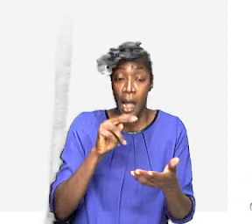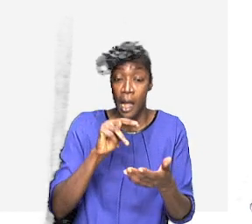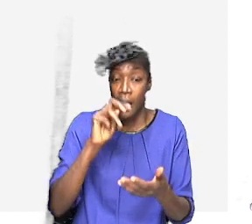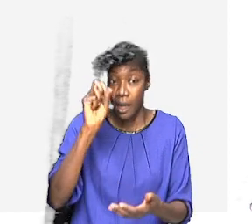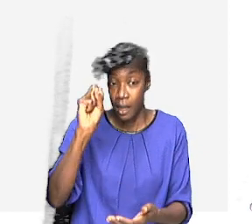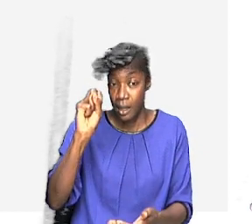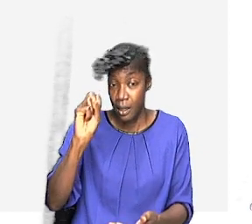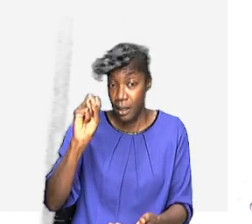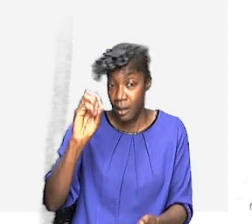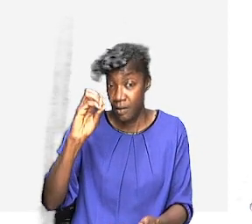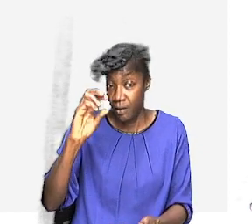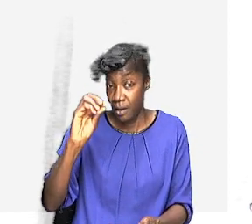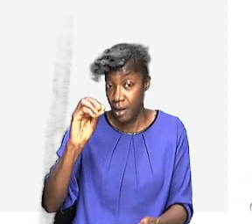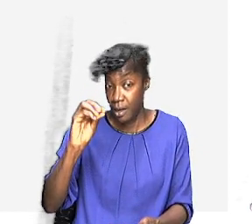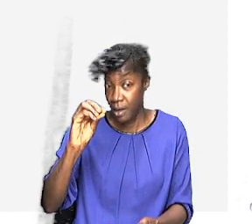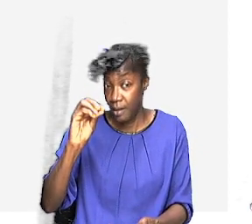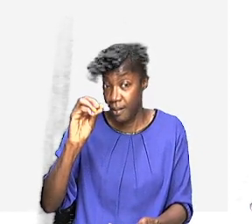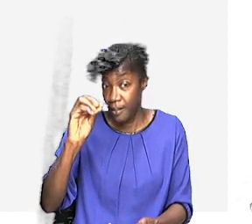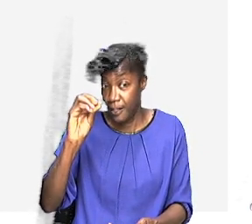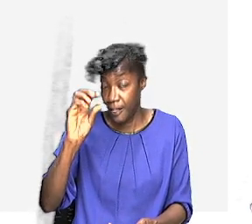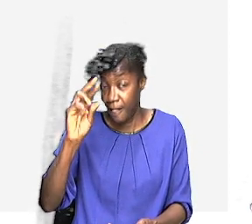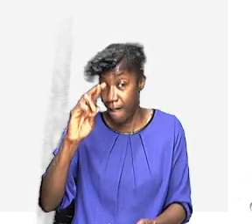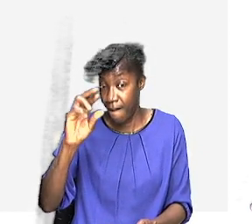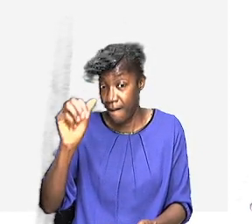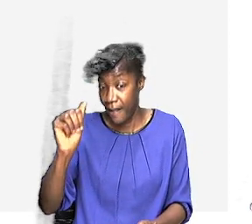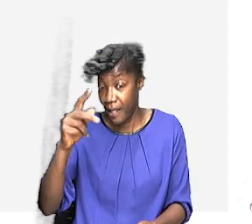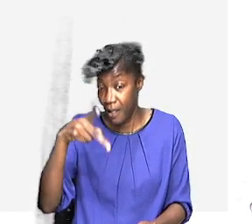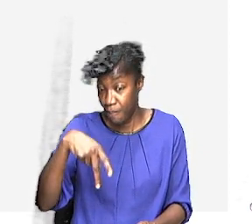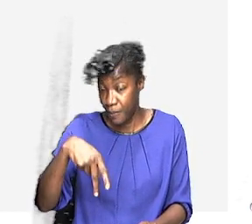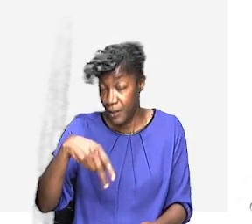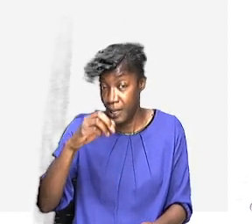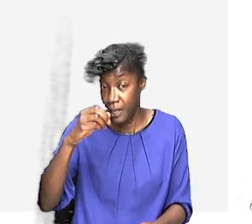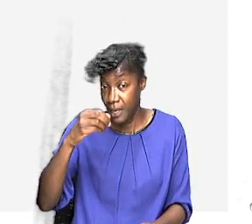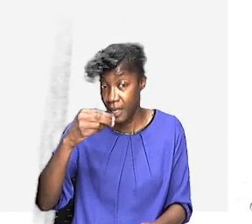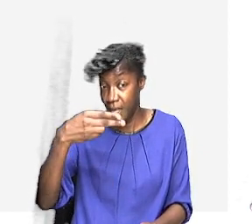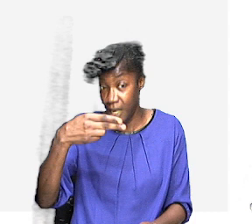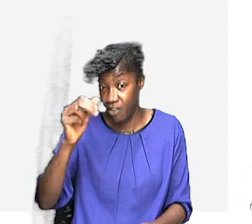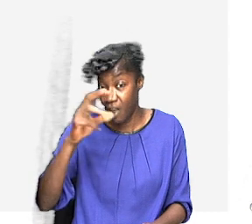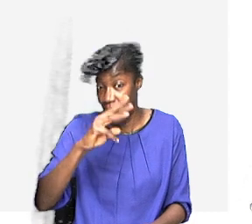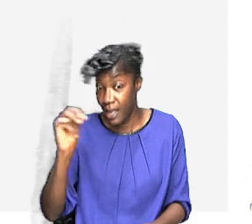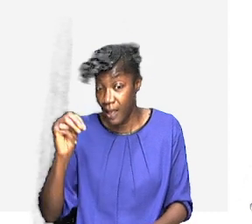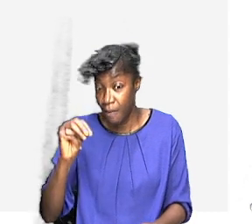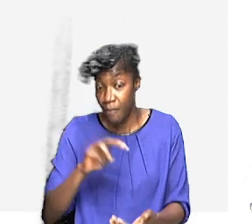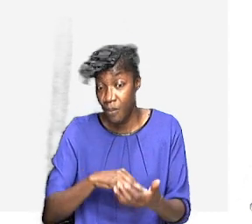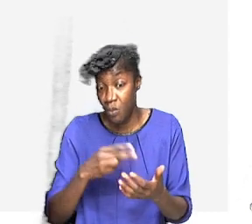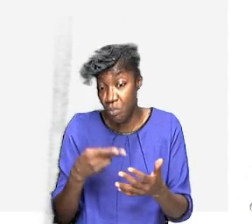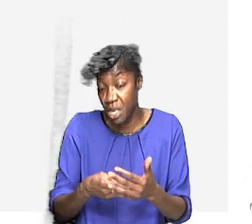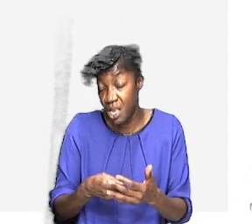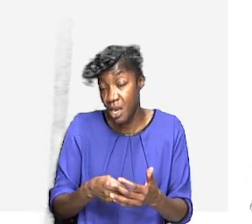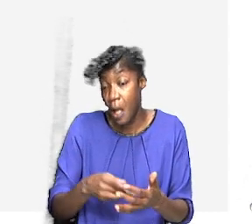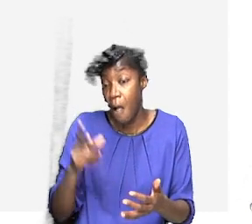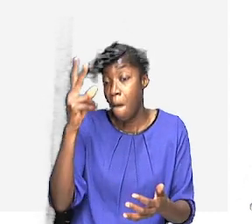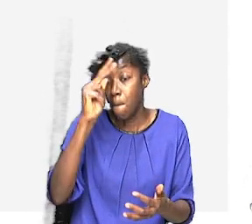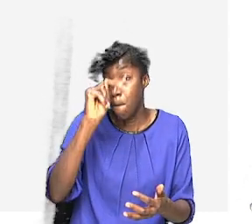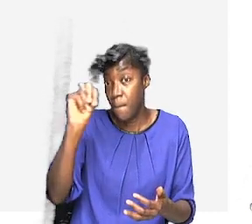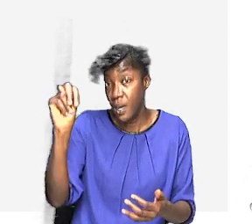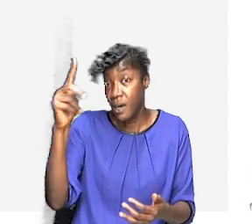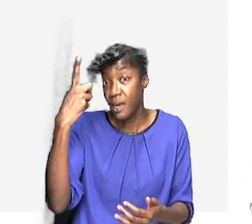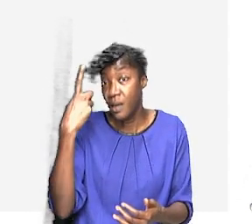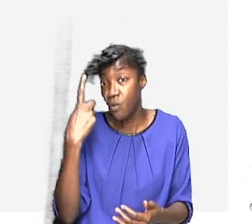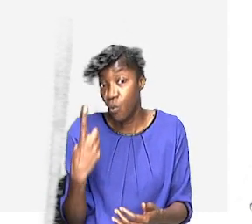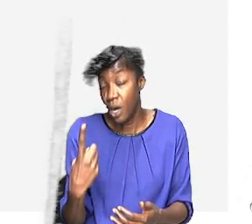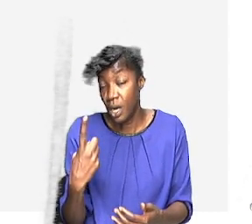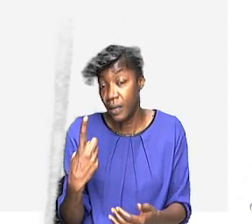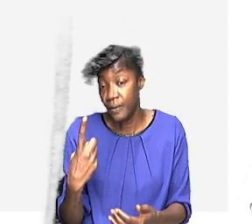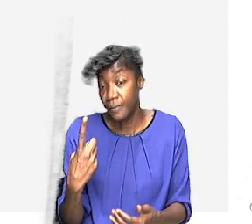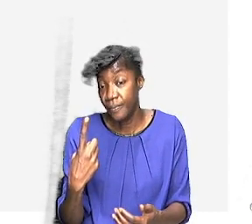some theologians debate over if the cherubims and the cherubims are one and the same. Amen. But it doesn't matter. But